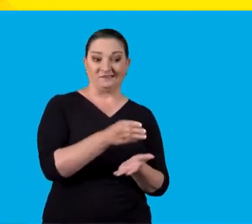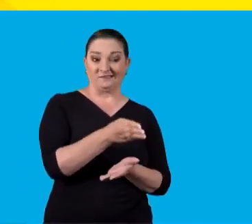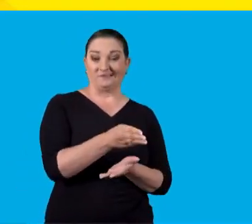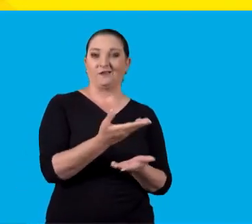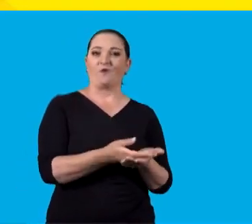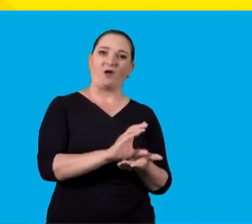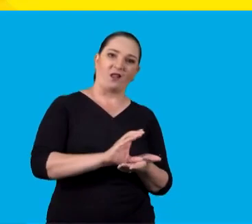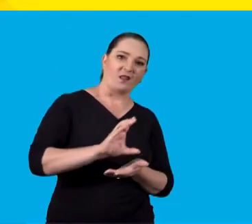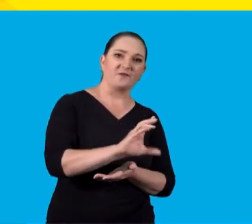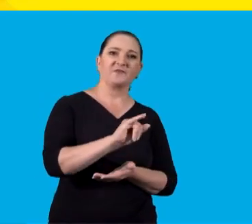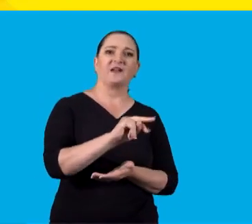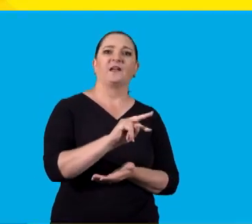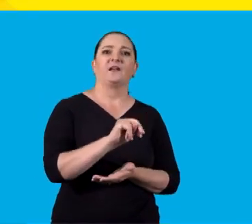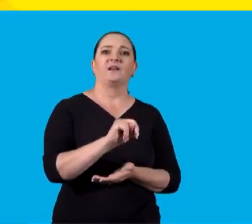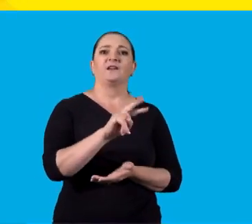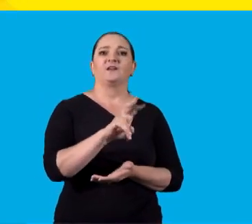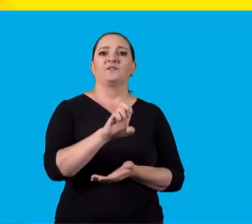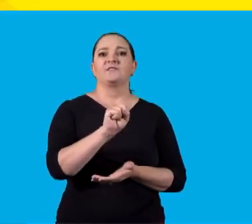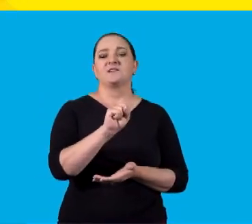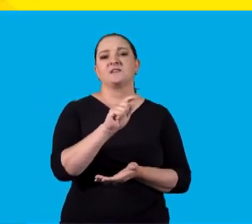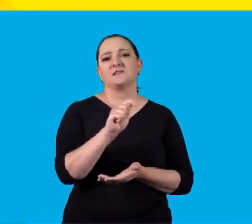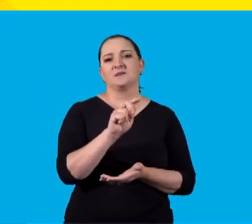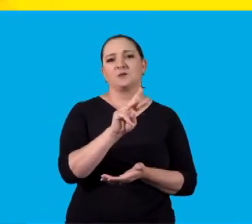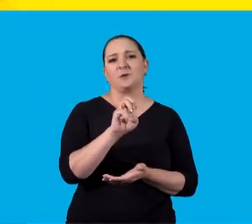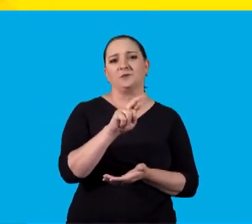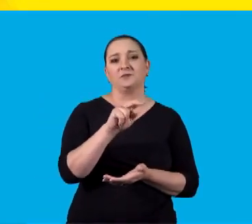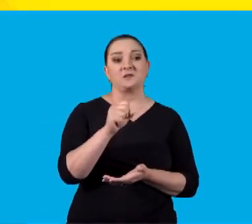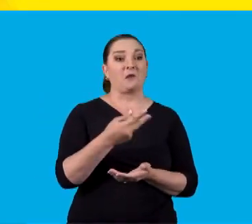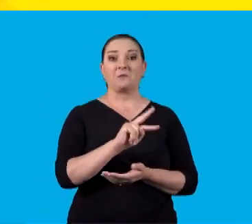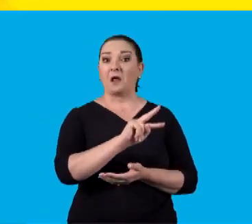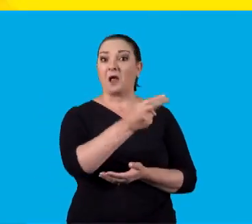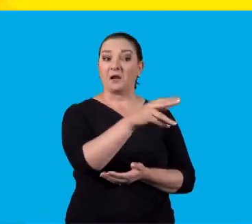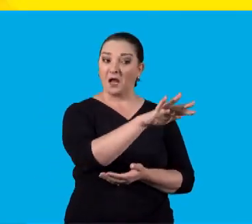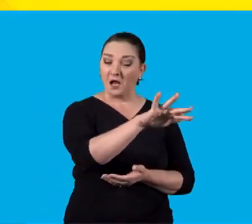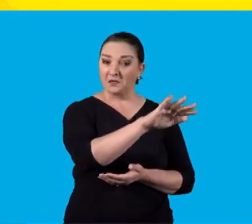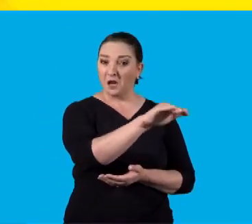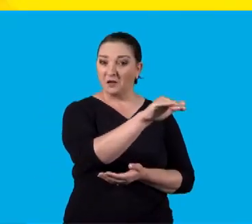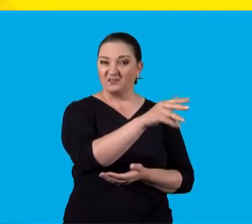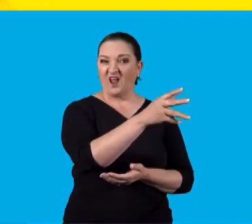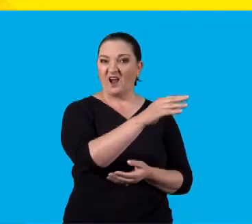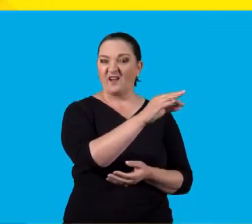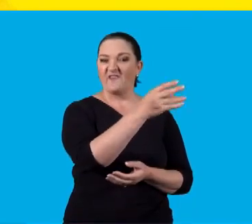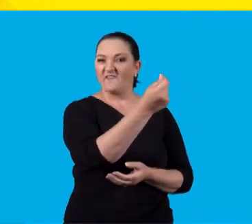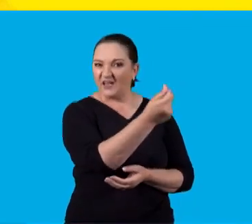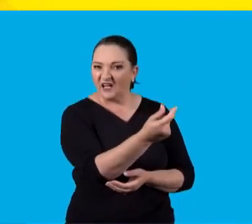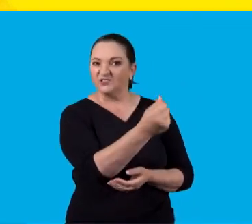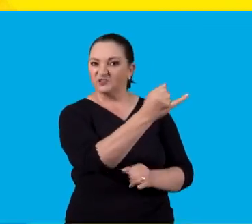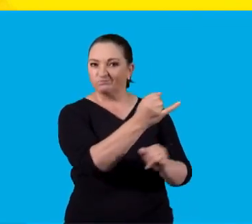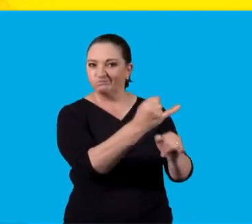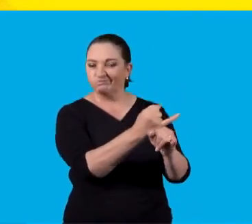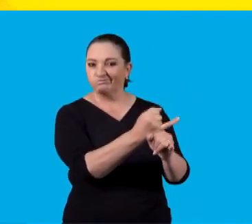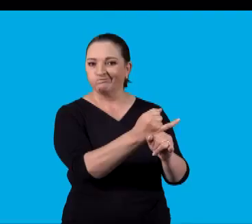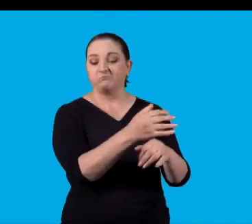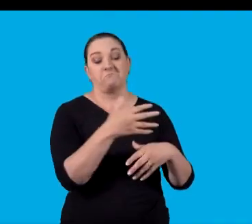will call investments. This is where a company has invested in another financial institution. Now,